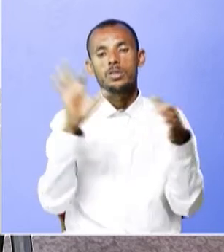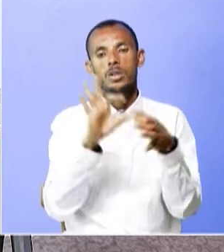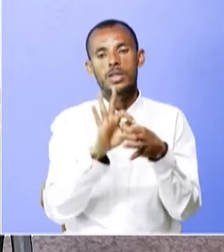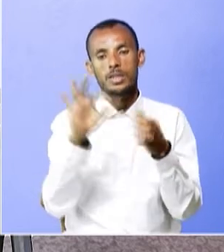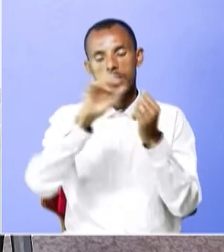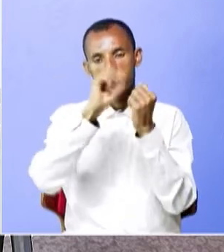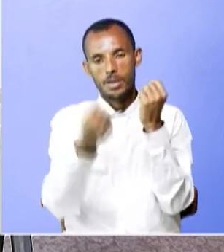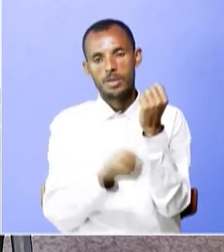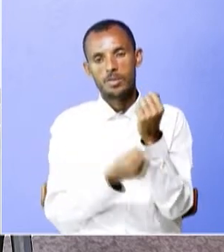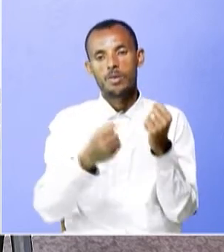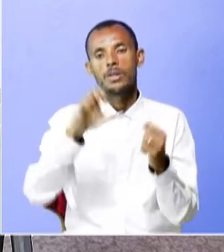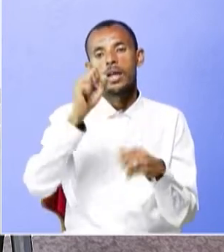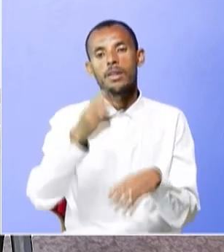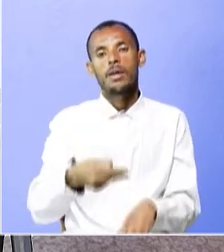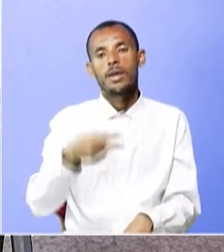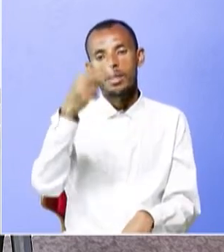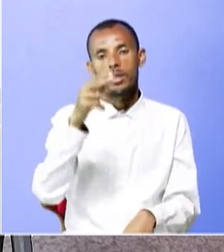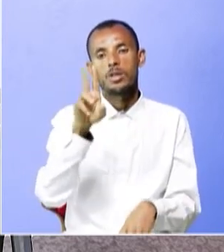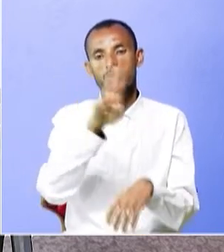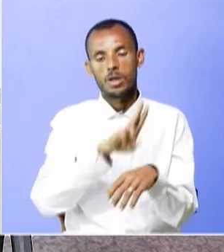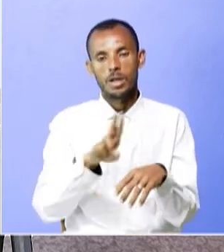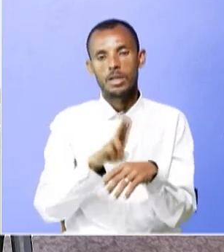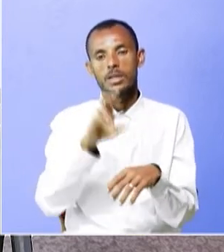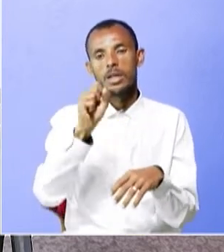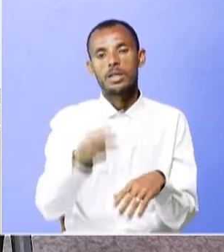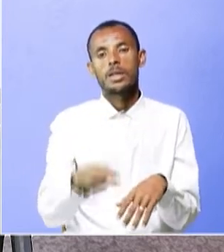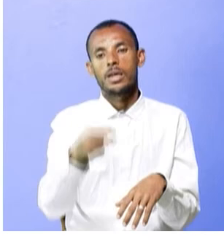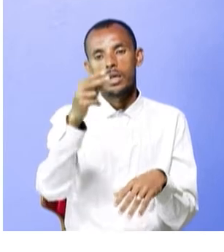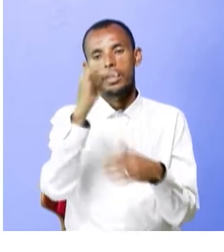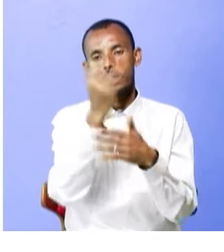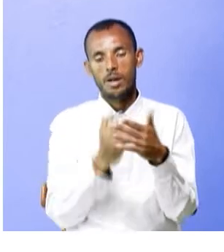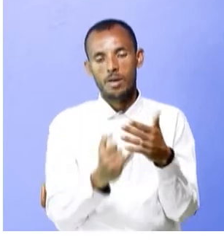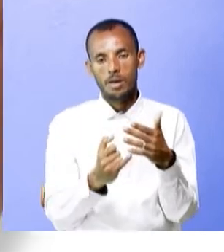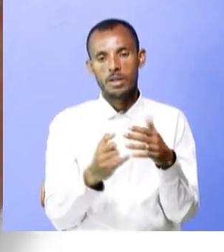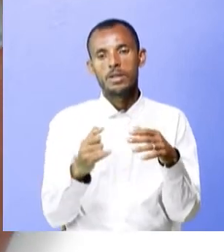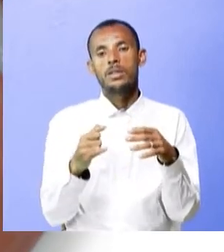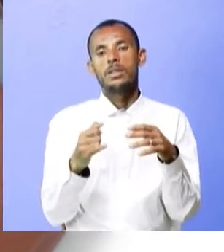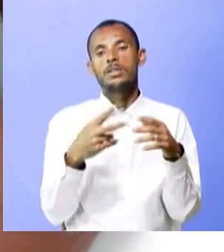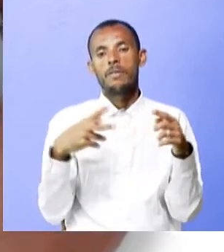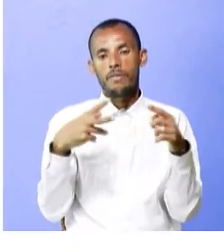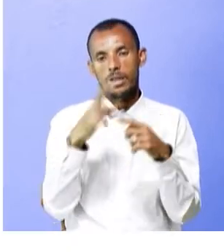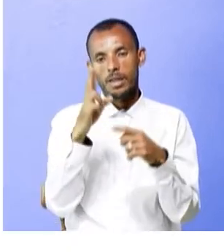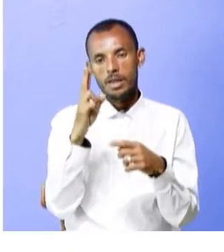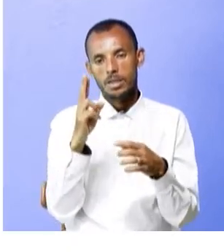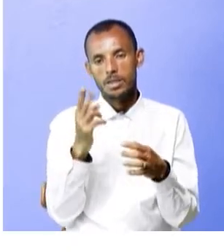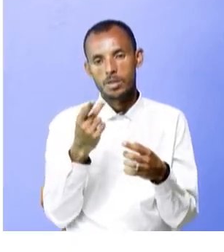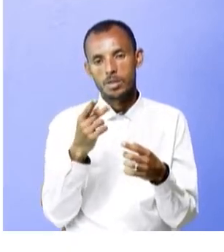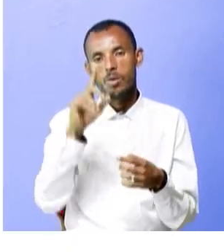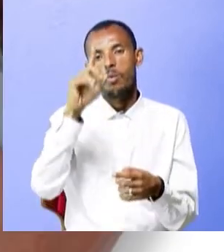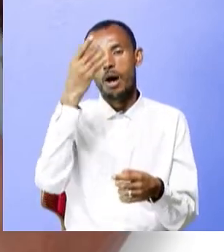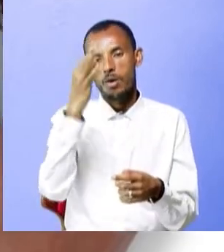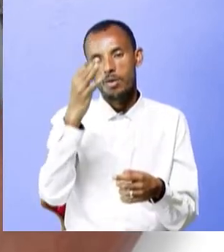base of the slant head. Okay, usually the slant heads are drawn from the vertex to one of